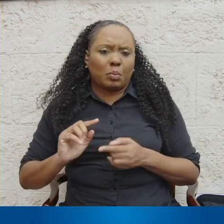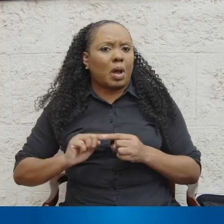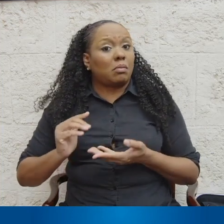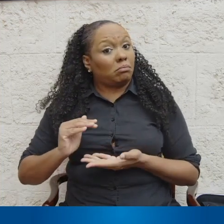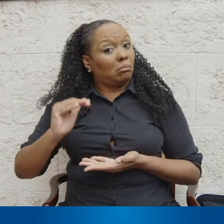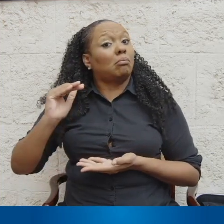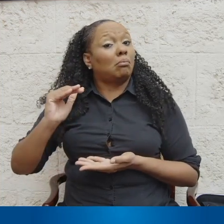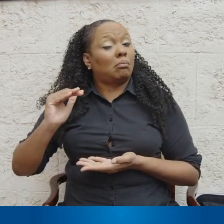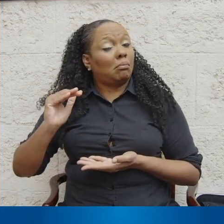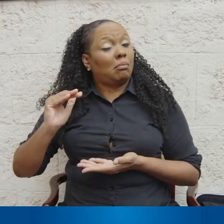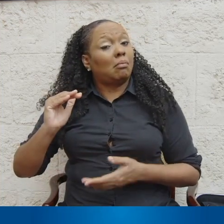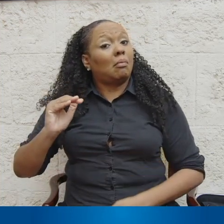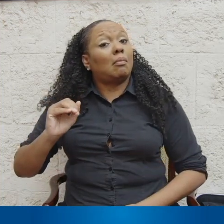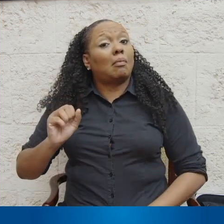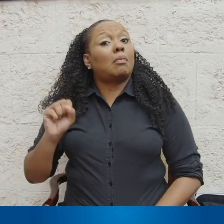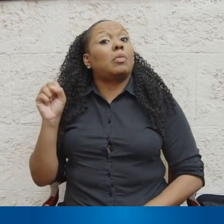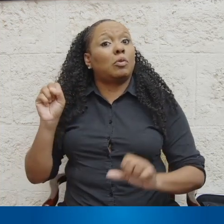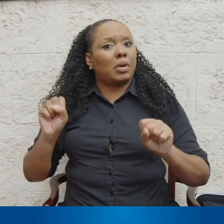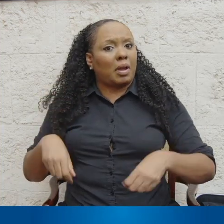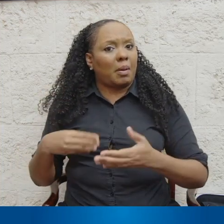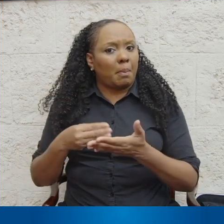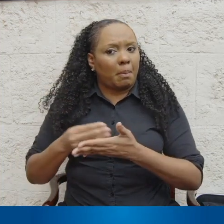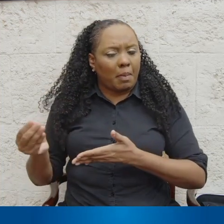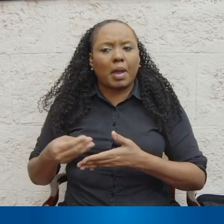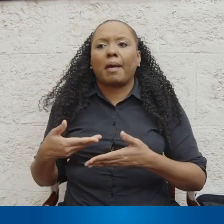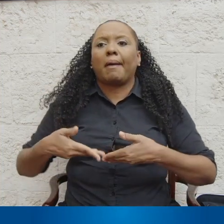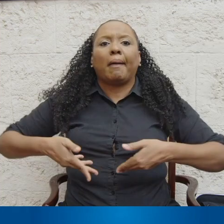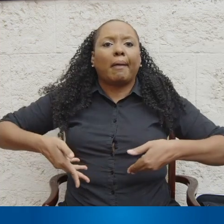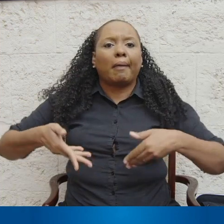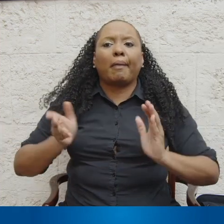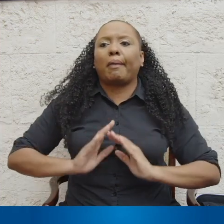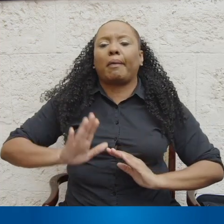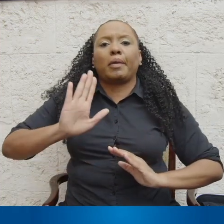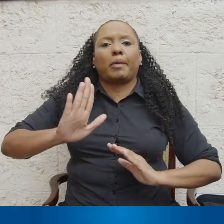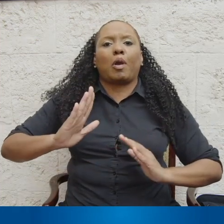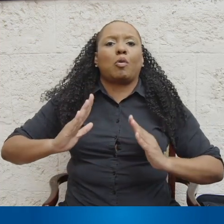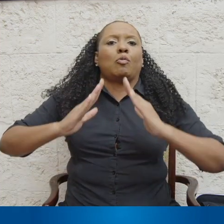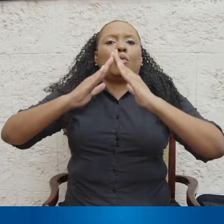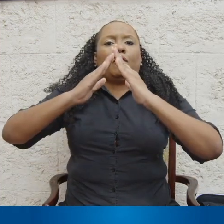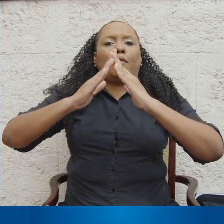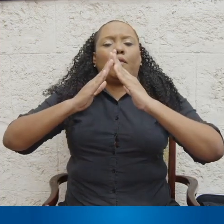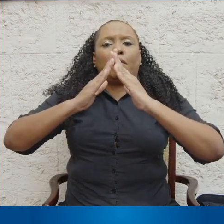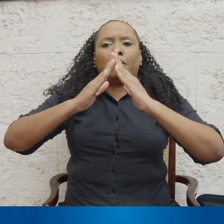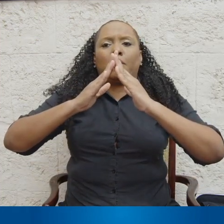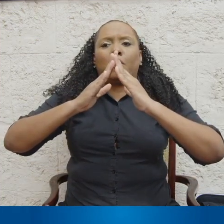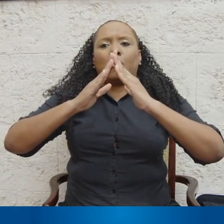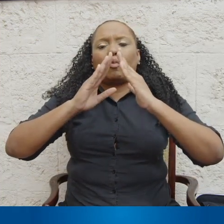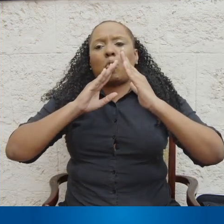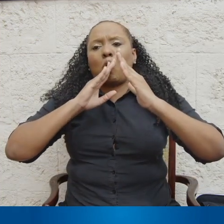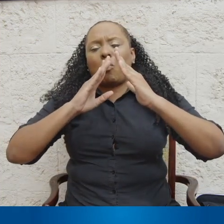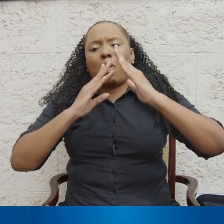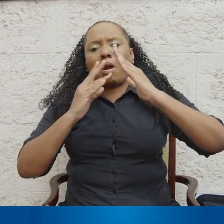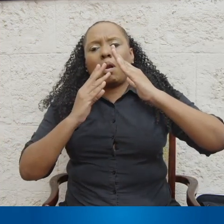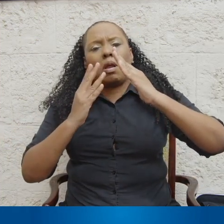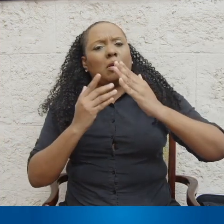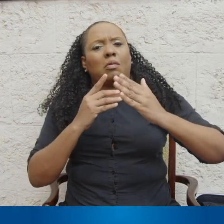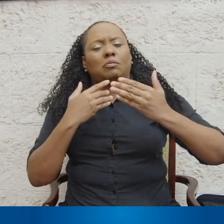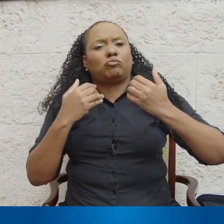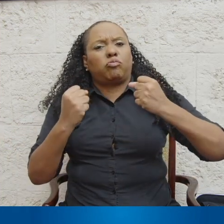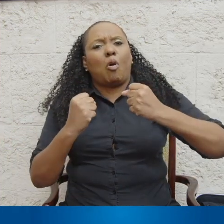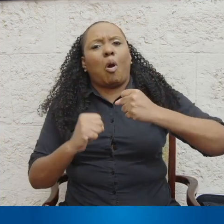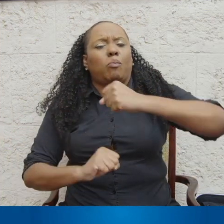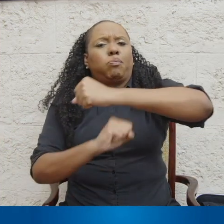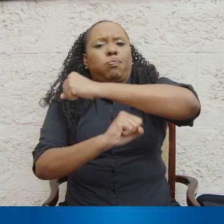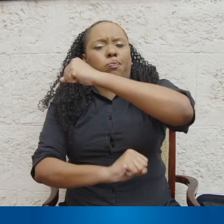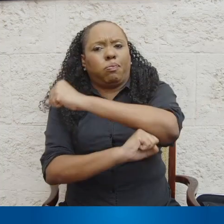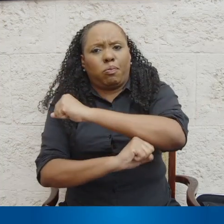house, the roof of your house, connected to the rest of the house. And this is critical, and we found that this definitely makes the